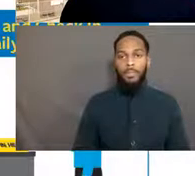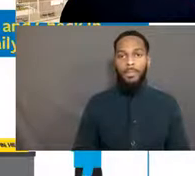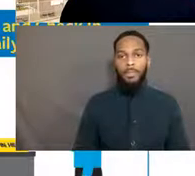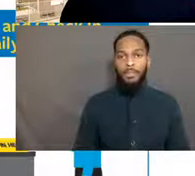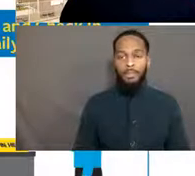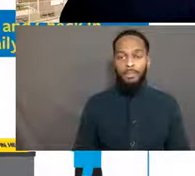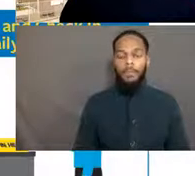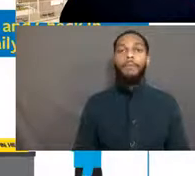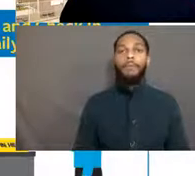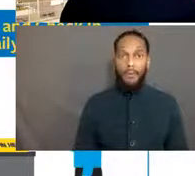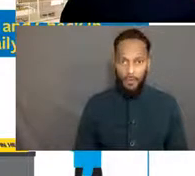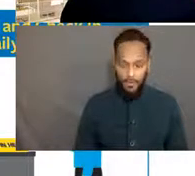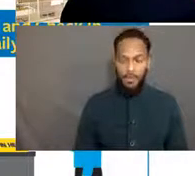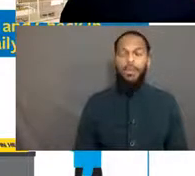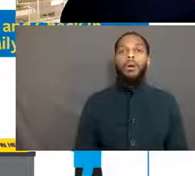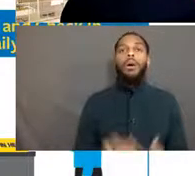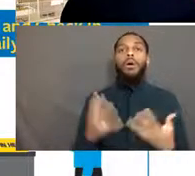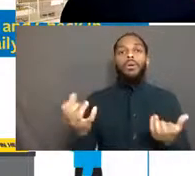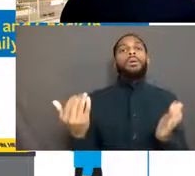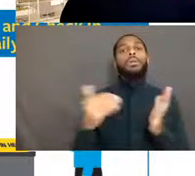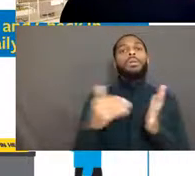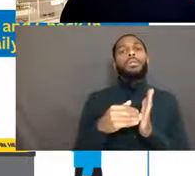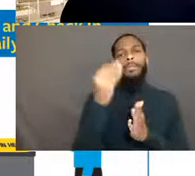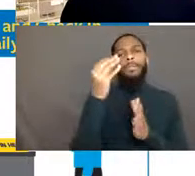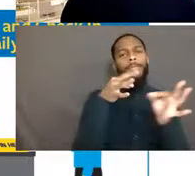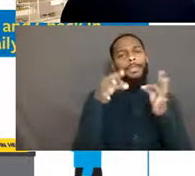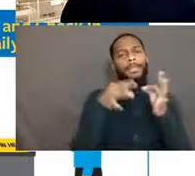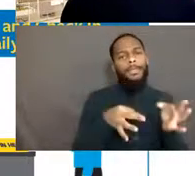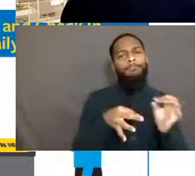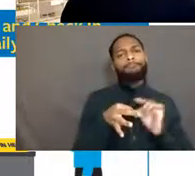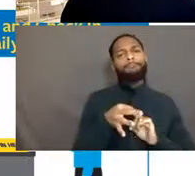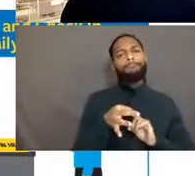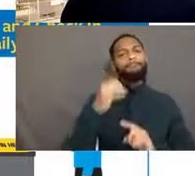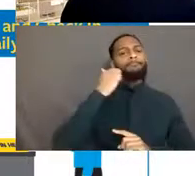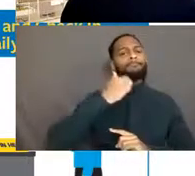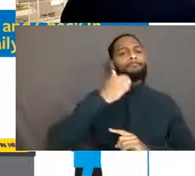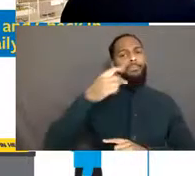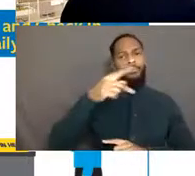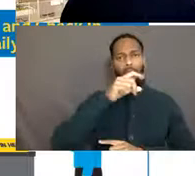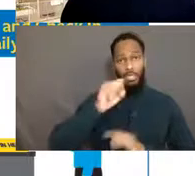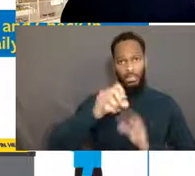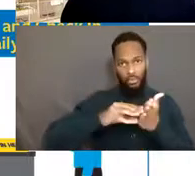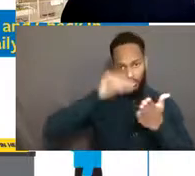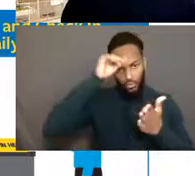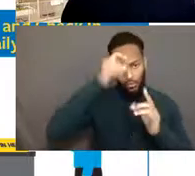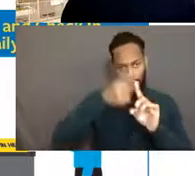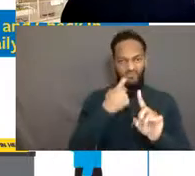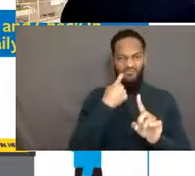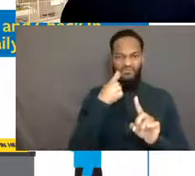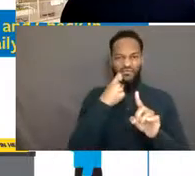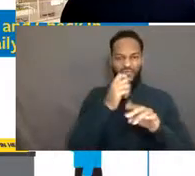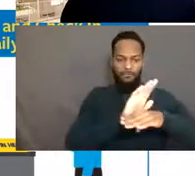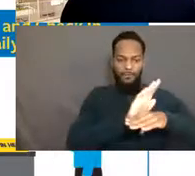I wanted to come back to Daily Pass. You learned about it in the video, but it is a tool